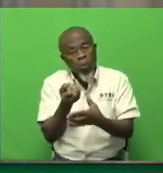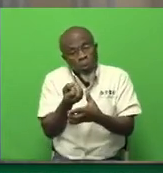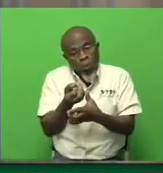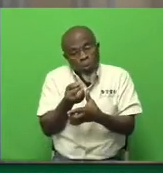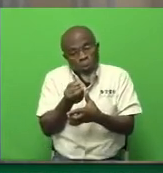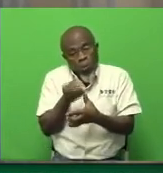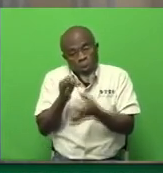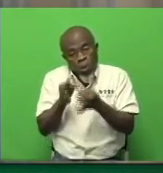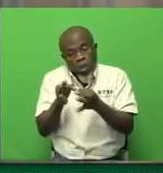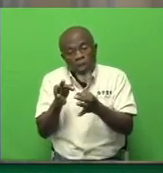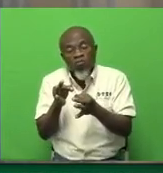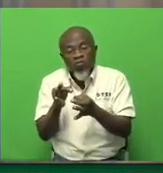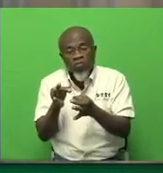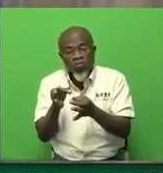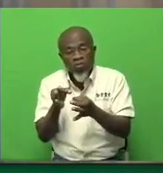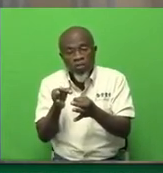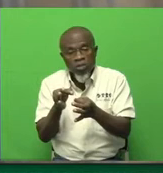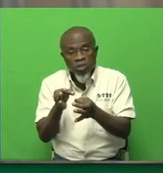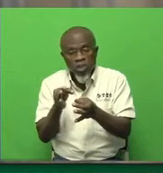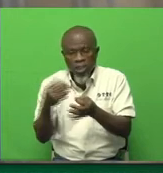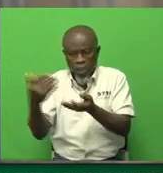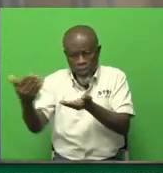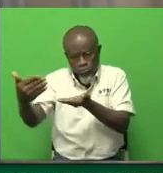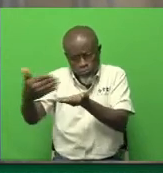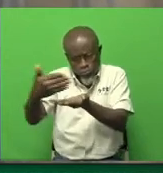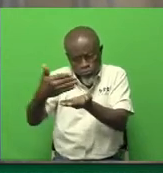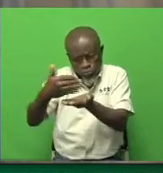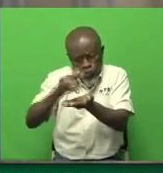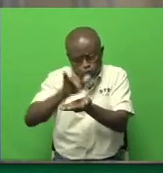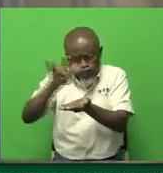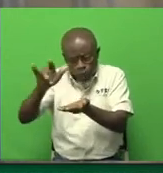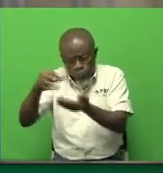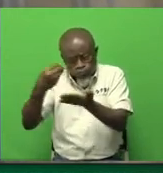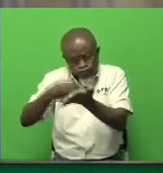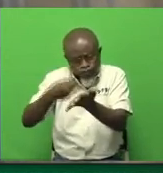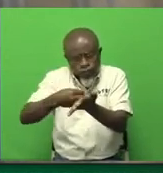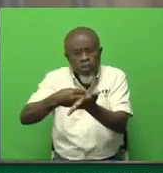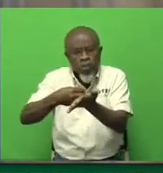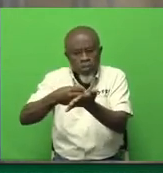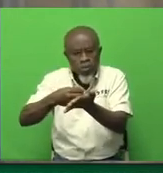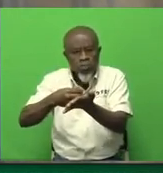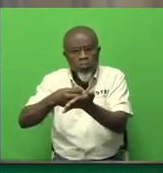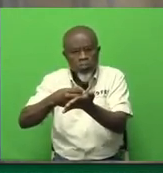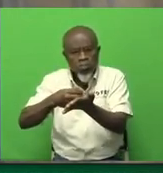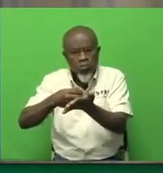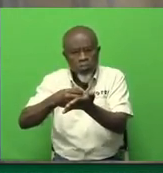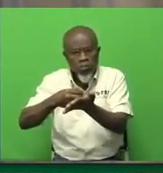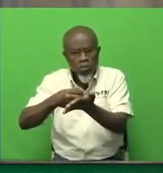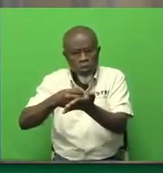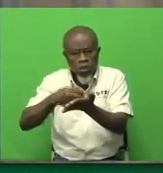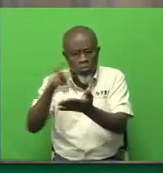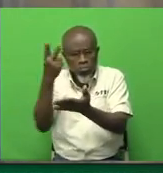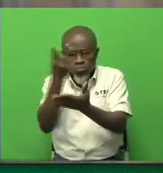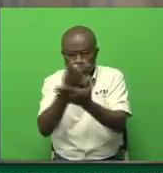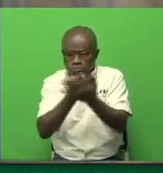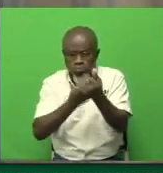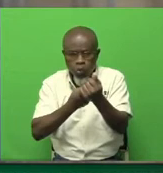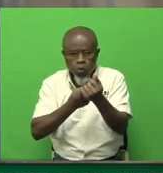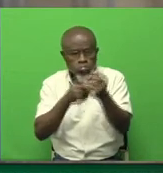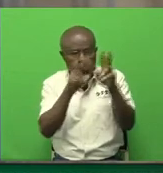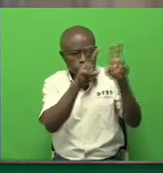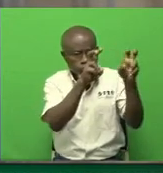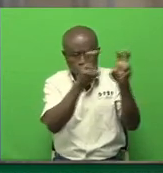same conglomerates receiving foreign exchange under the other hand under both heads therefore tell us whether these large